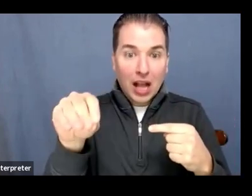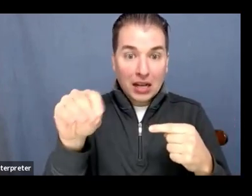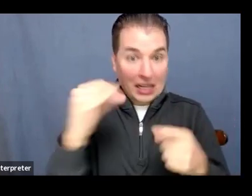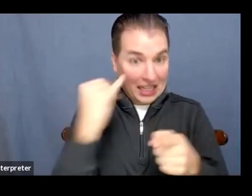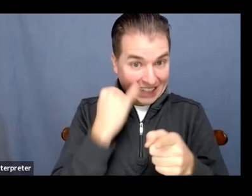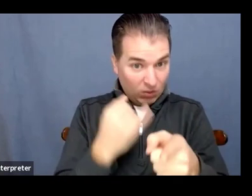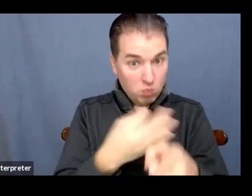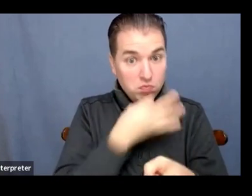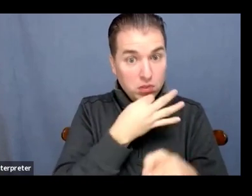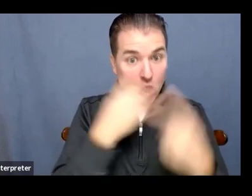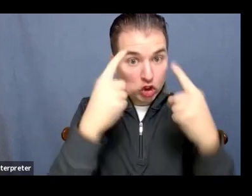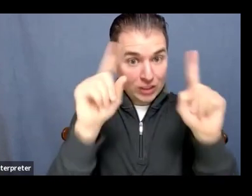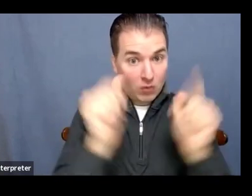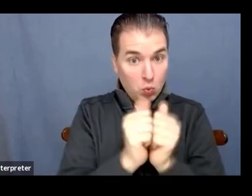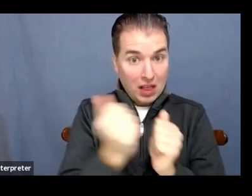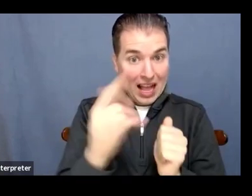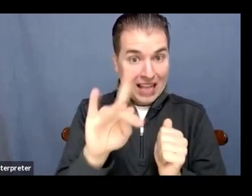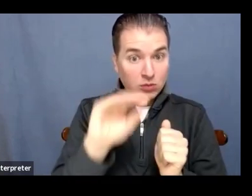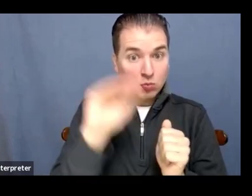good shape. I have a reasonable